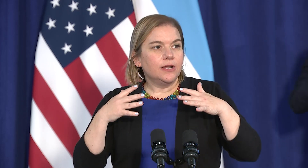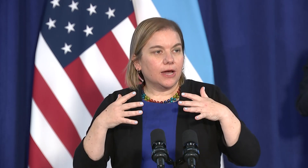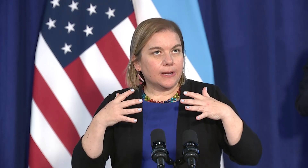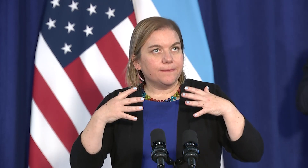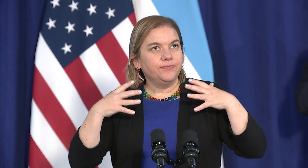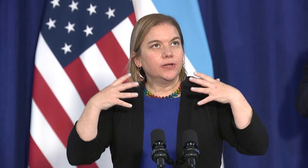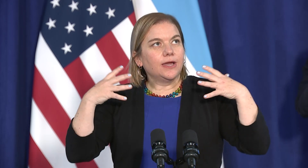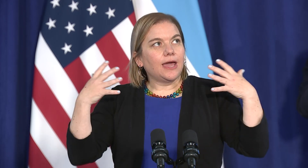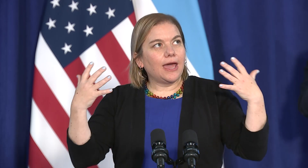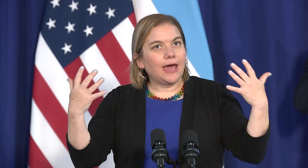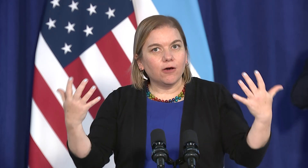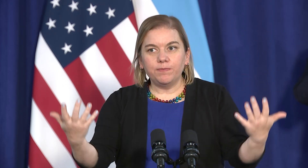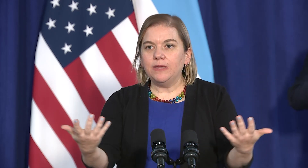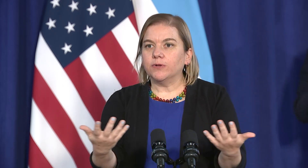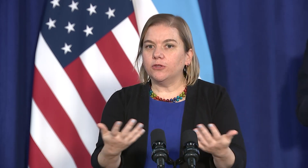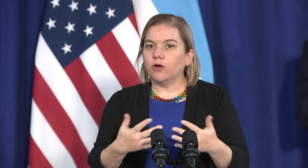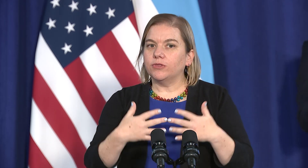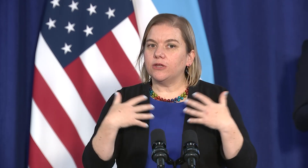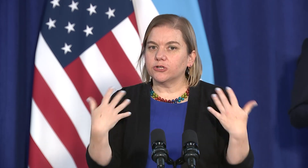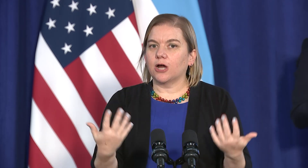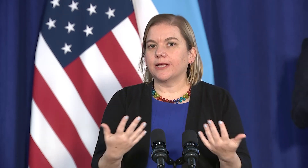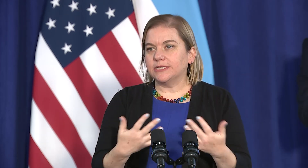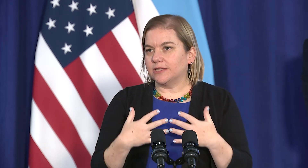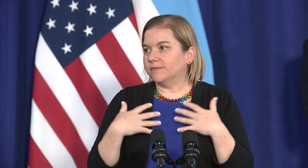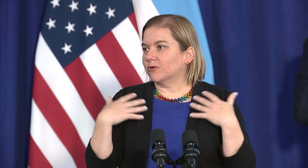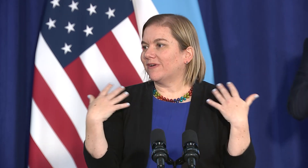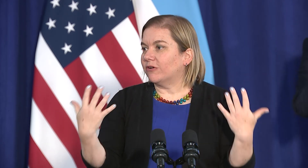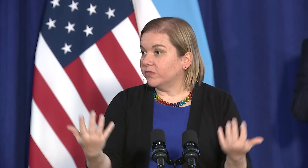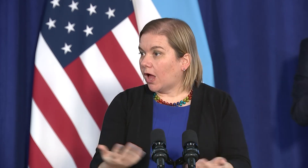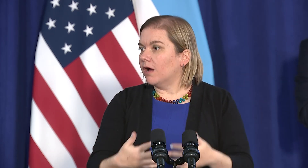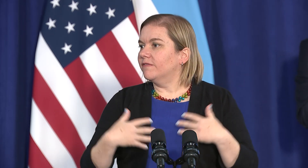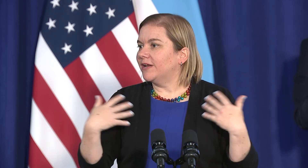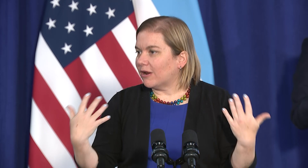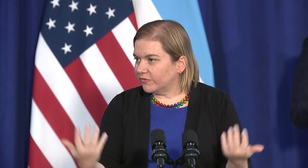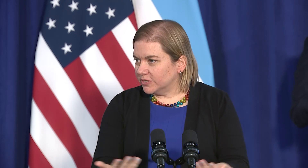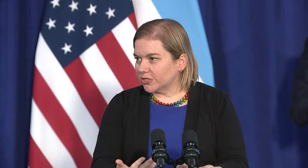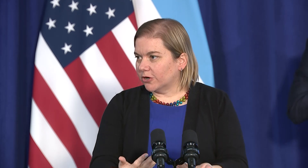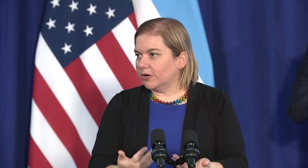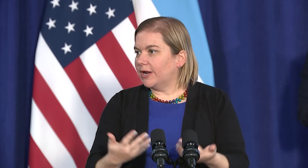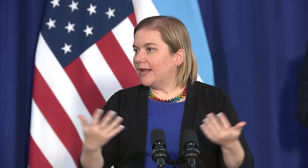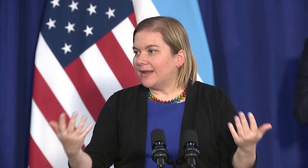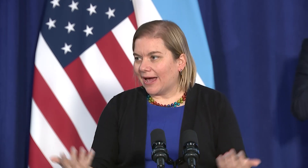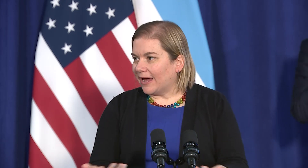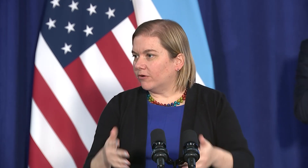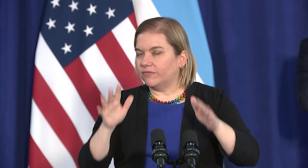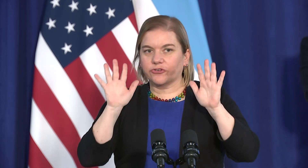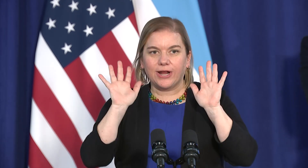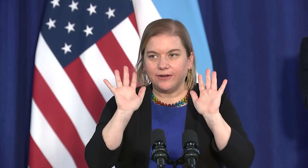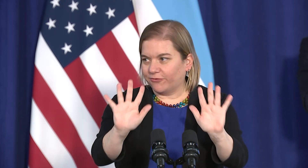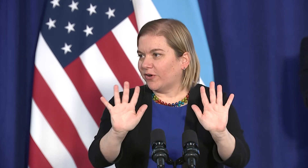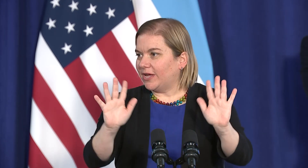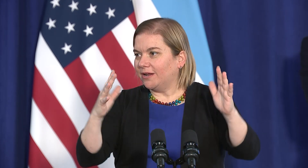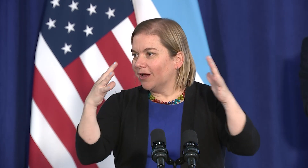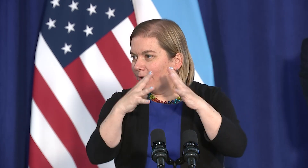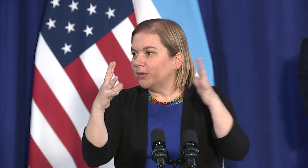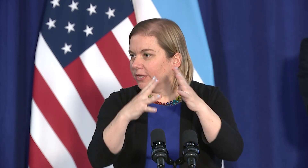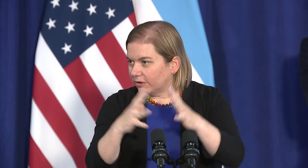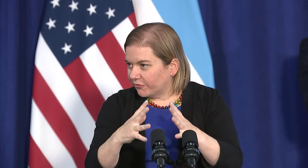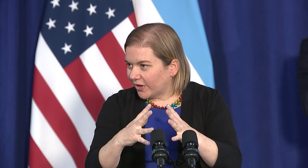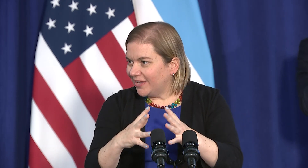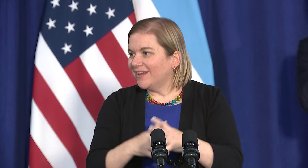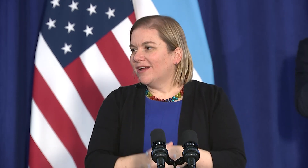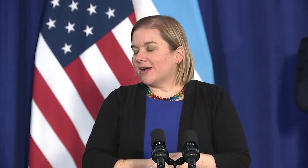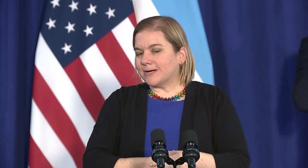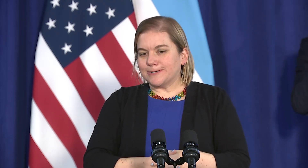to help people know that you're talking to them sort of out of love and out of concern and not out of trying to fight a